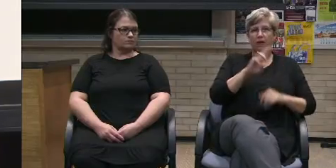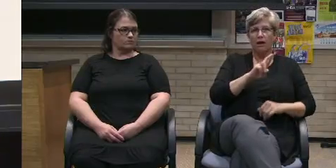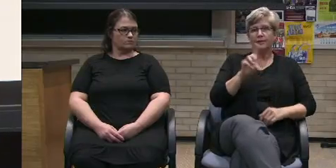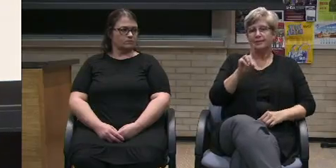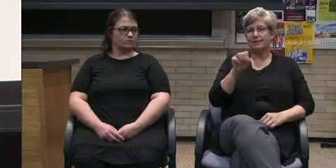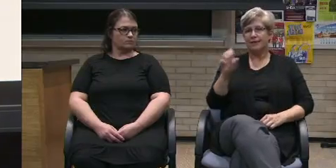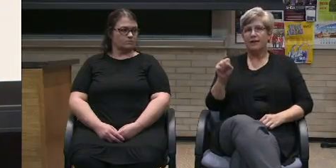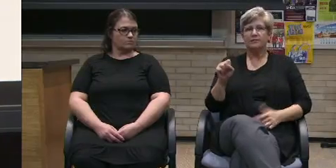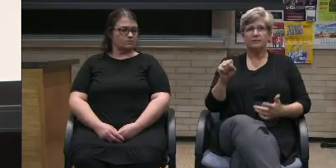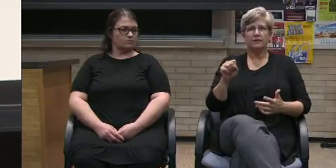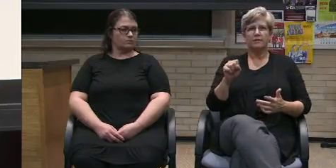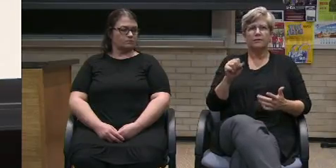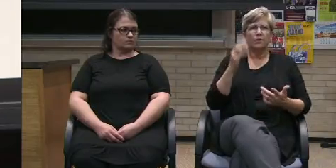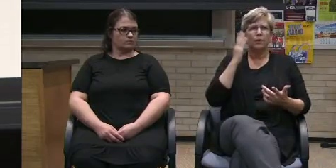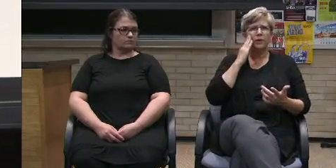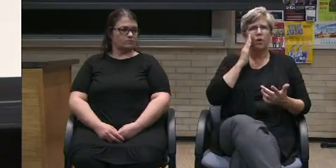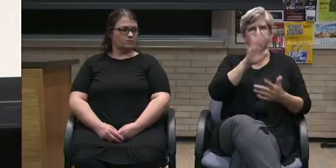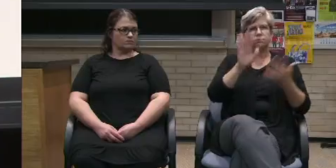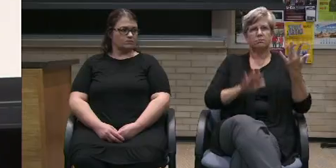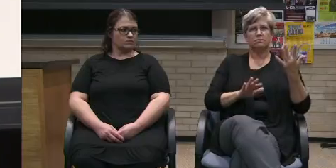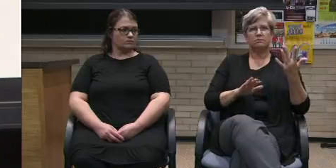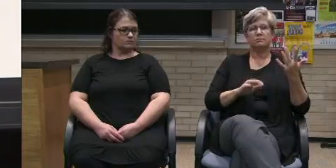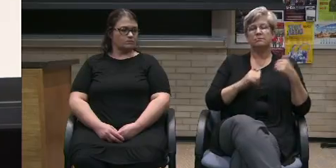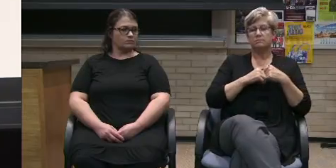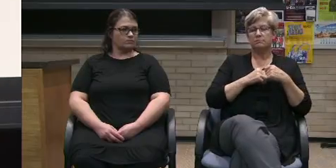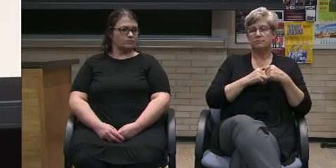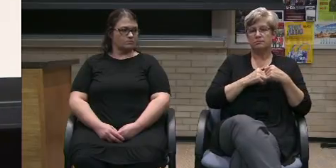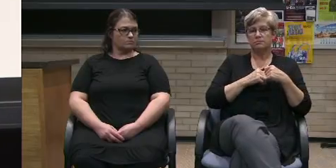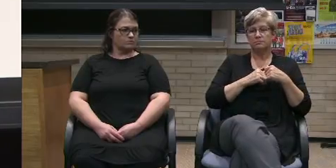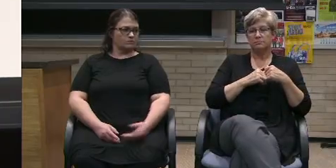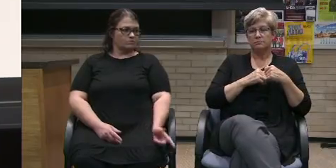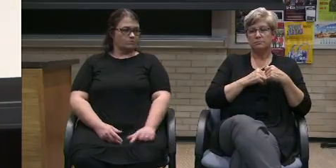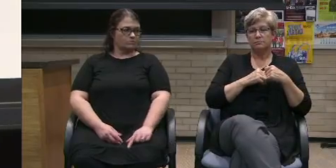and excellence should be a new bullet point there.